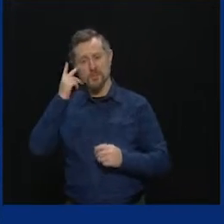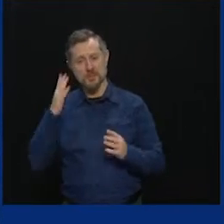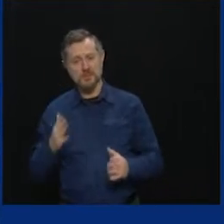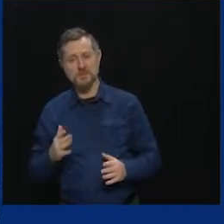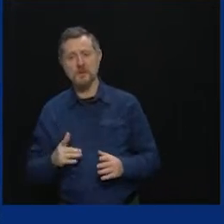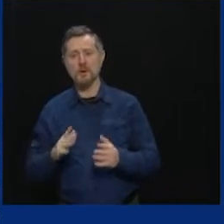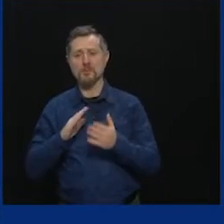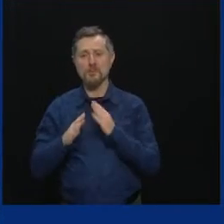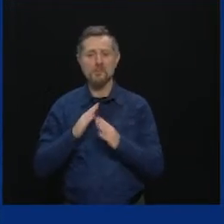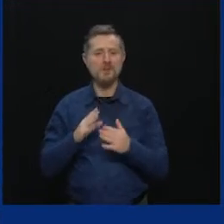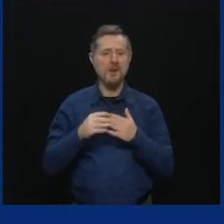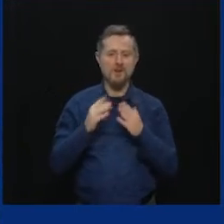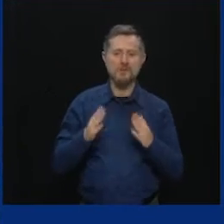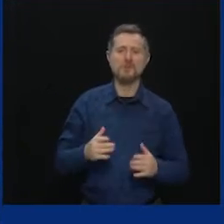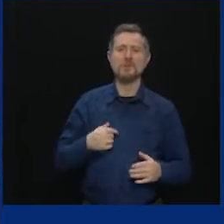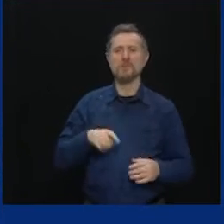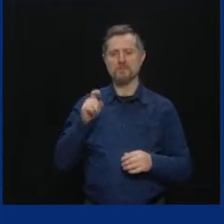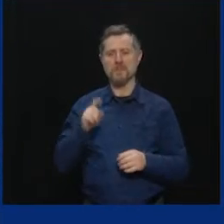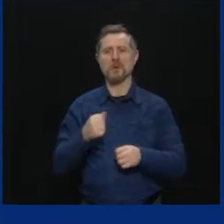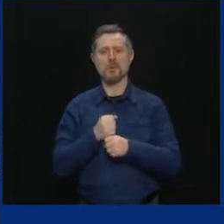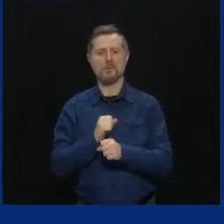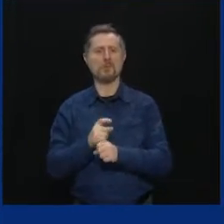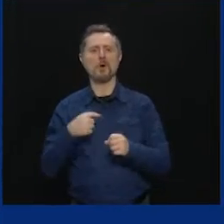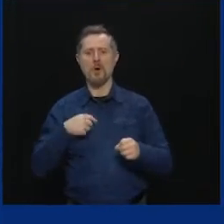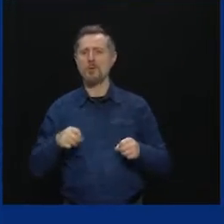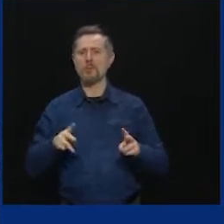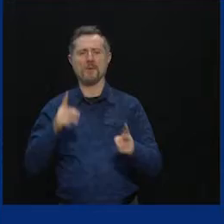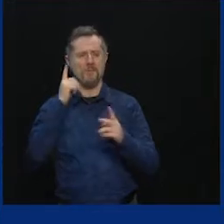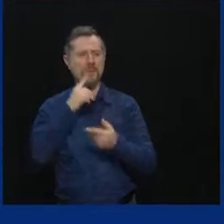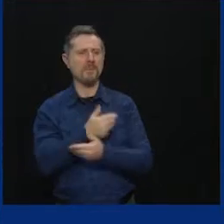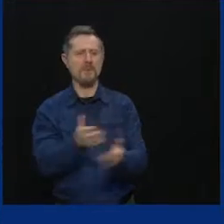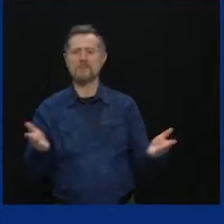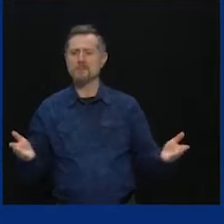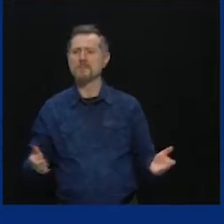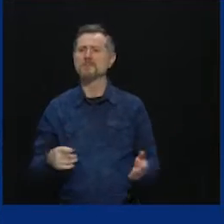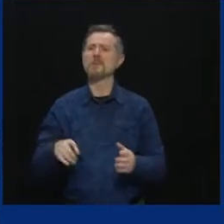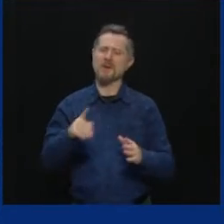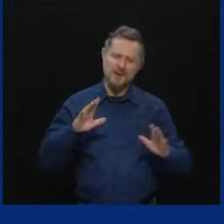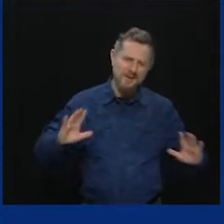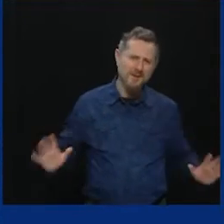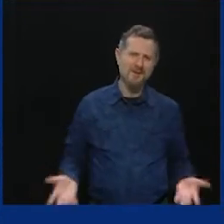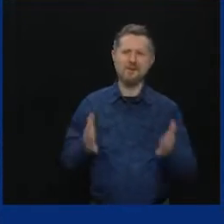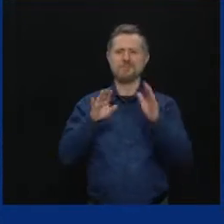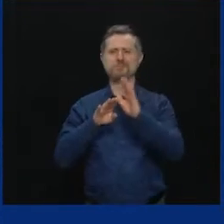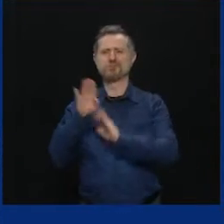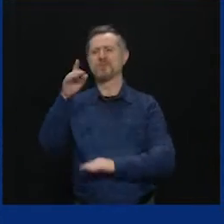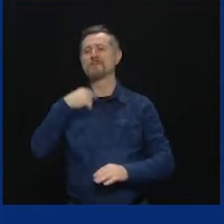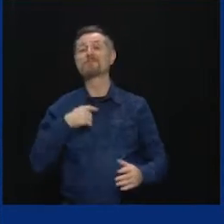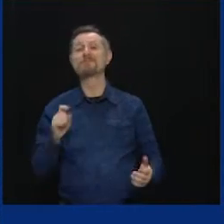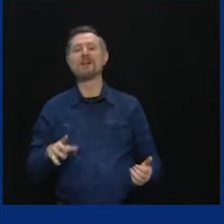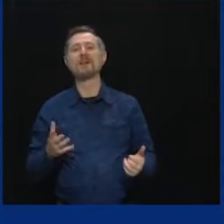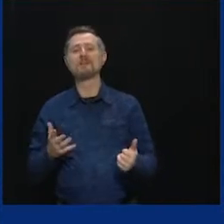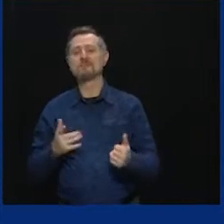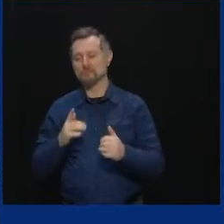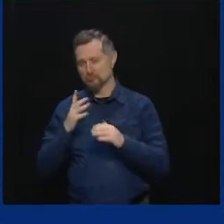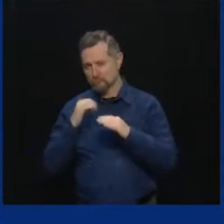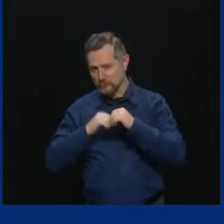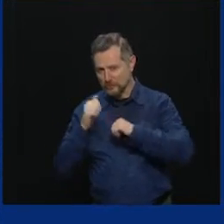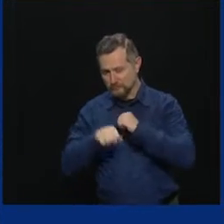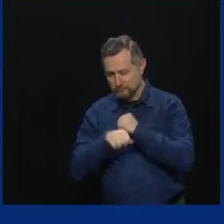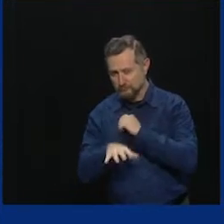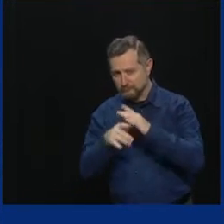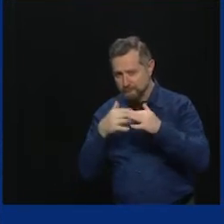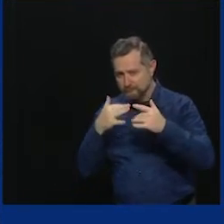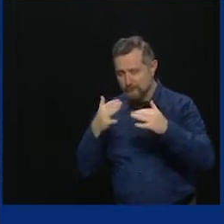to create the pathways and the pipelines and the infrastructure so that they can access their